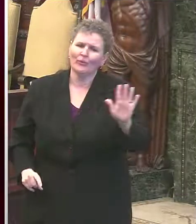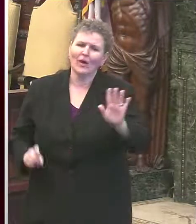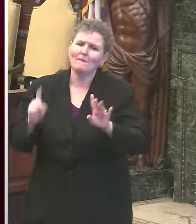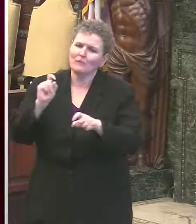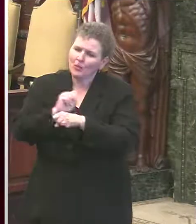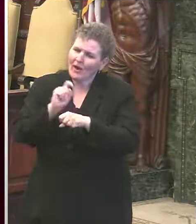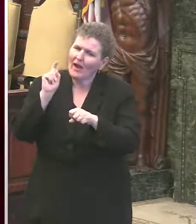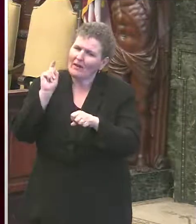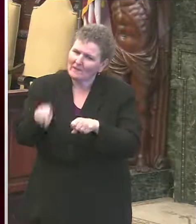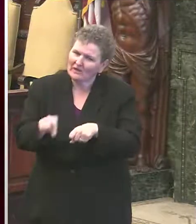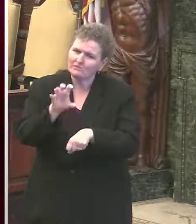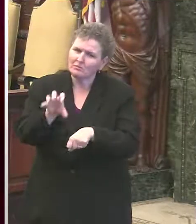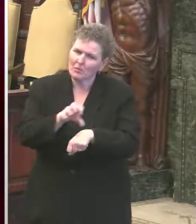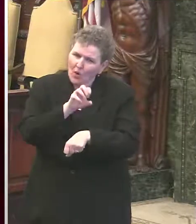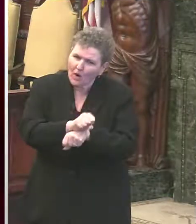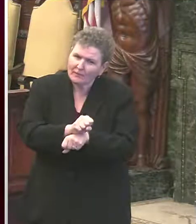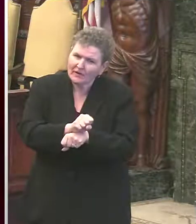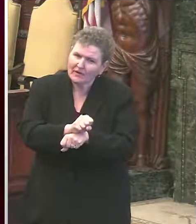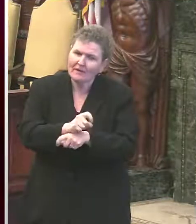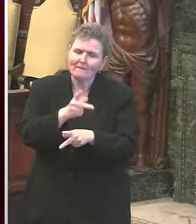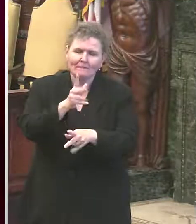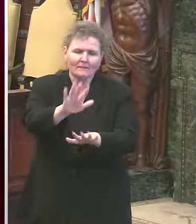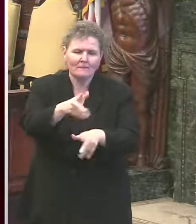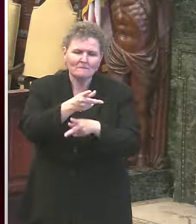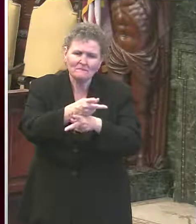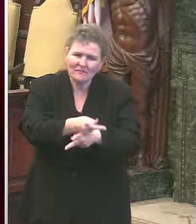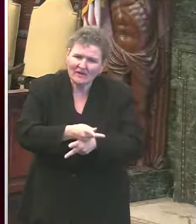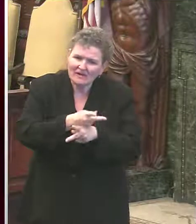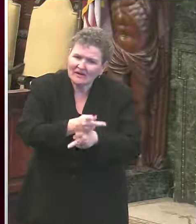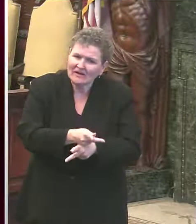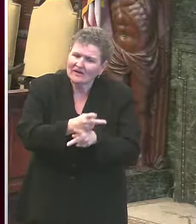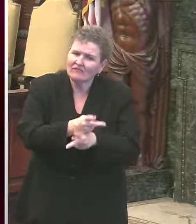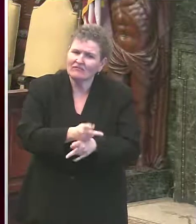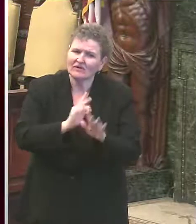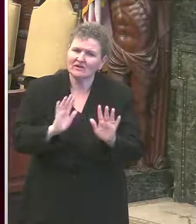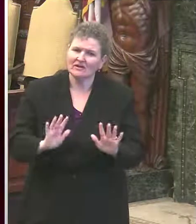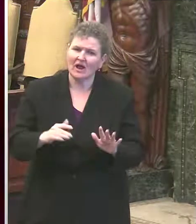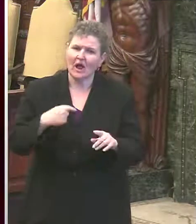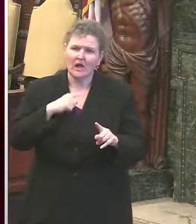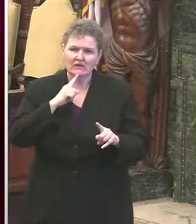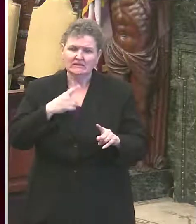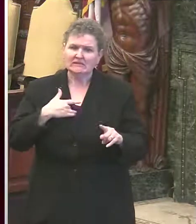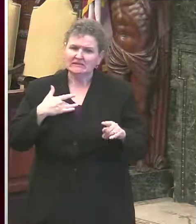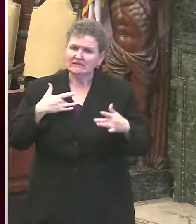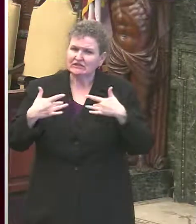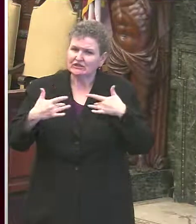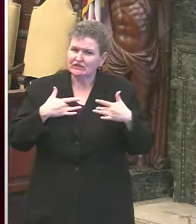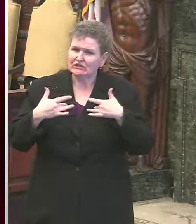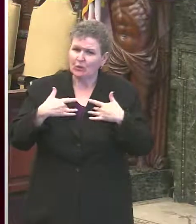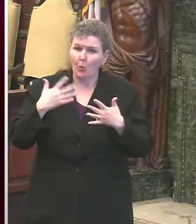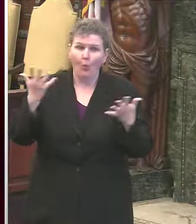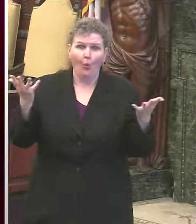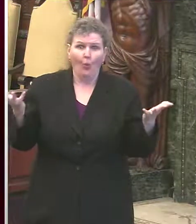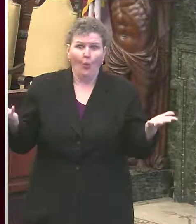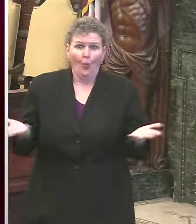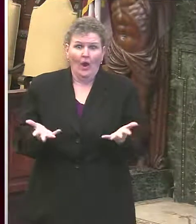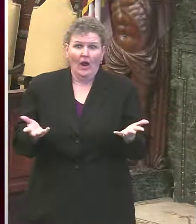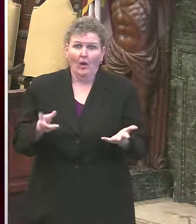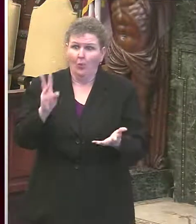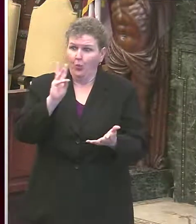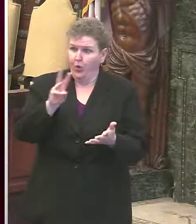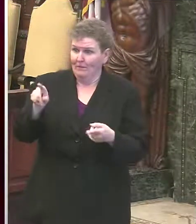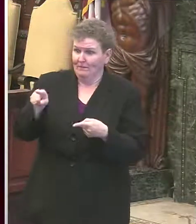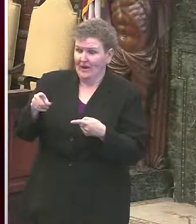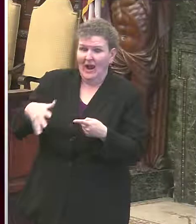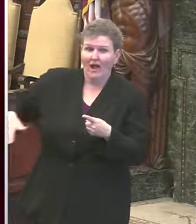appropriate cautions around that. I think I'm concerned that what the state may be putting up may not be have a complete picture of what's going on in